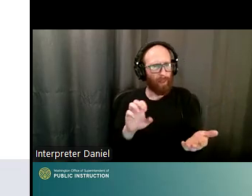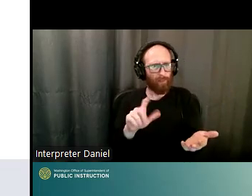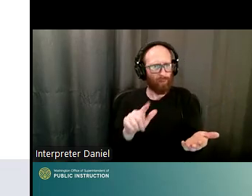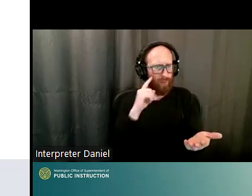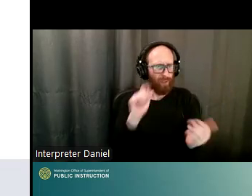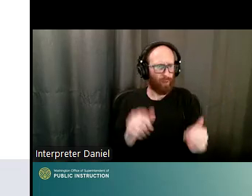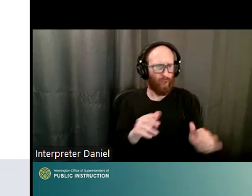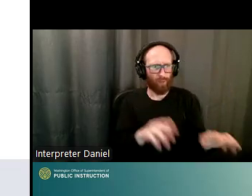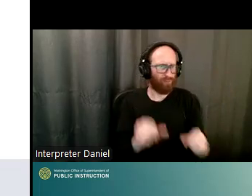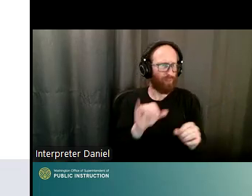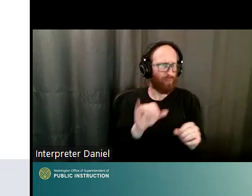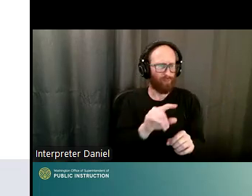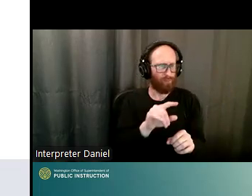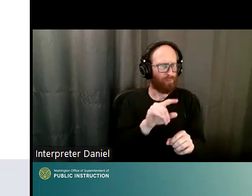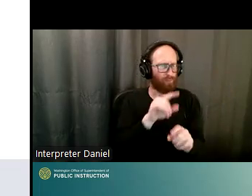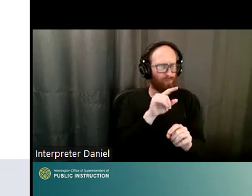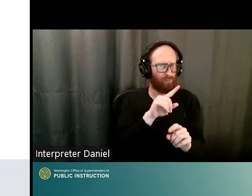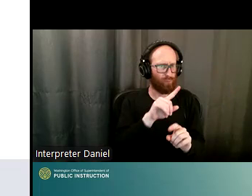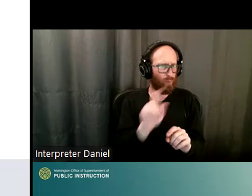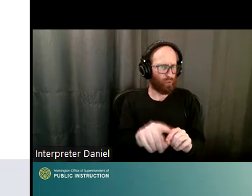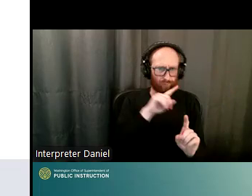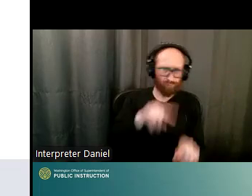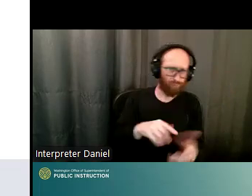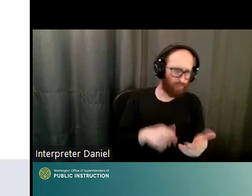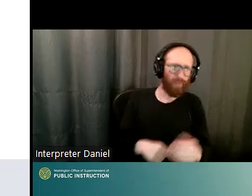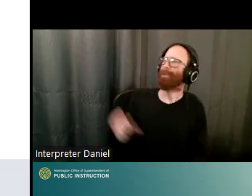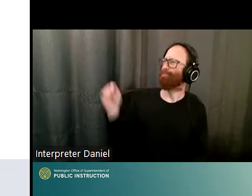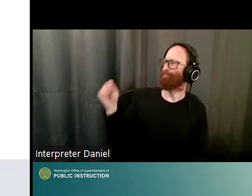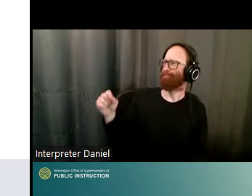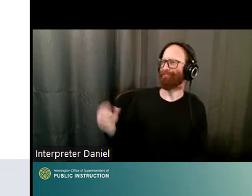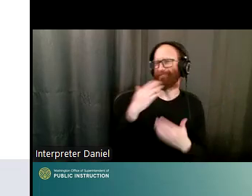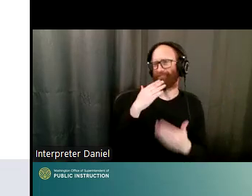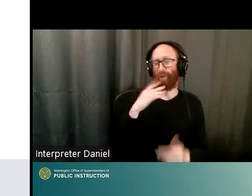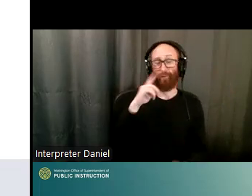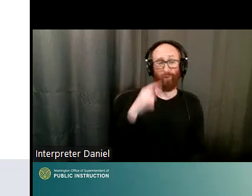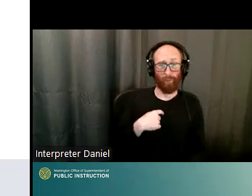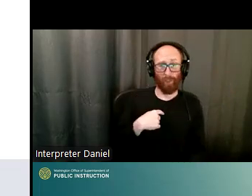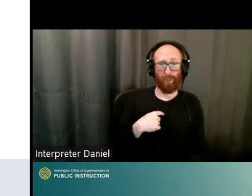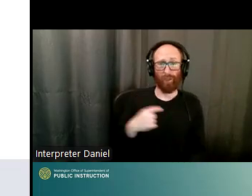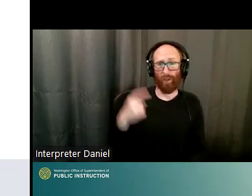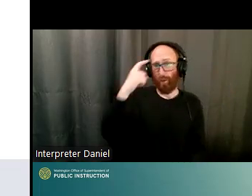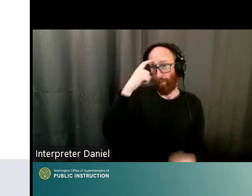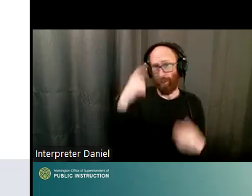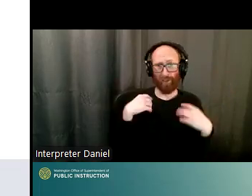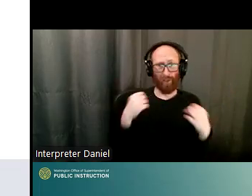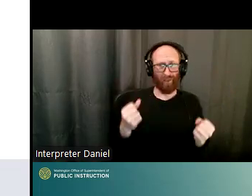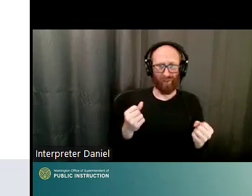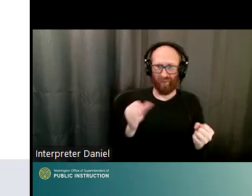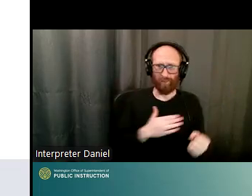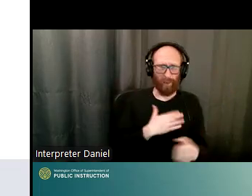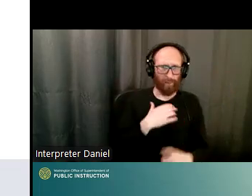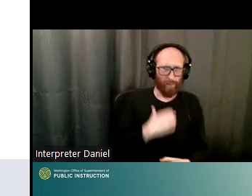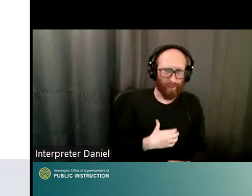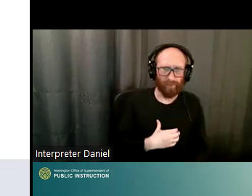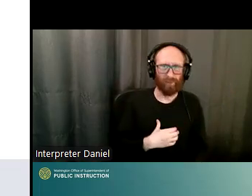question? Absolutely. Again, thank you. For me, mental health is passion, mental health is health, mental